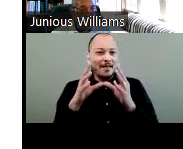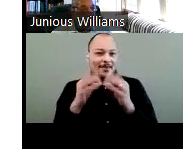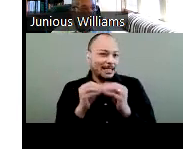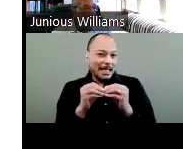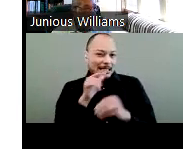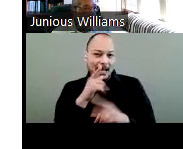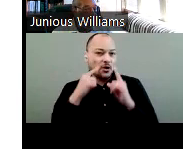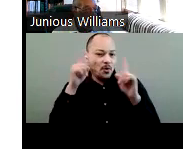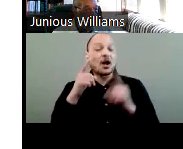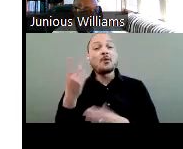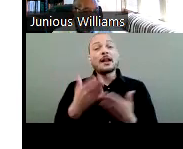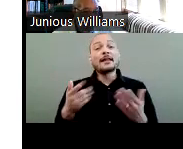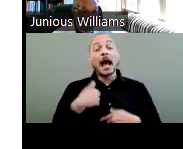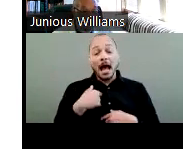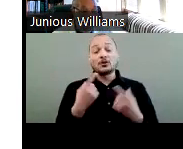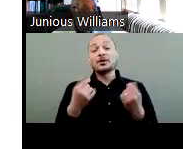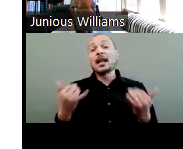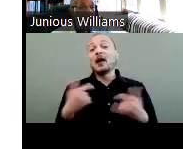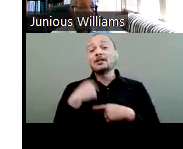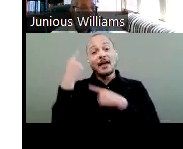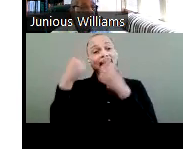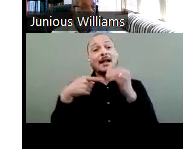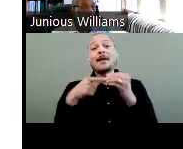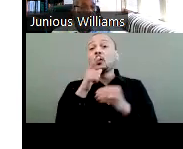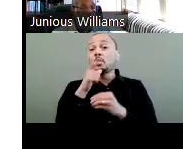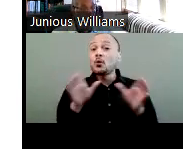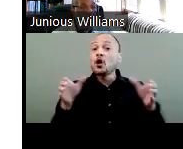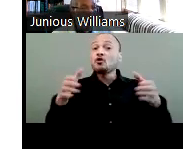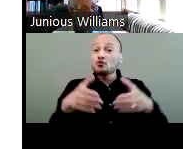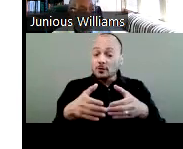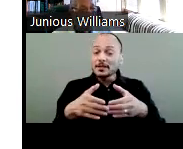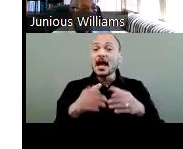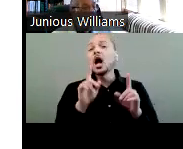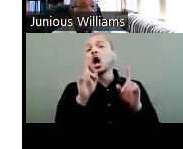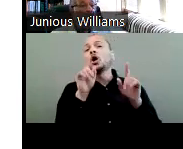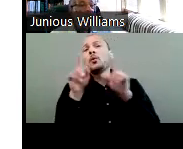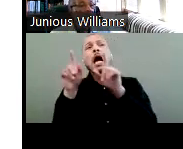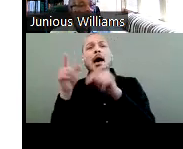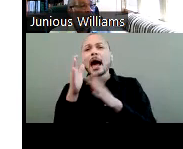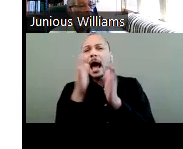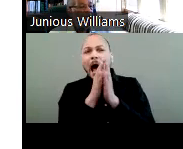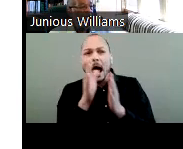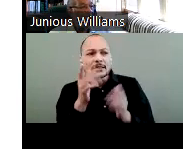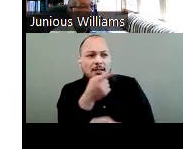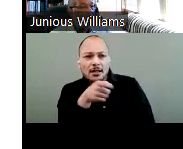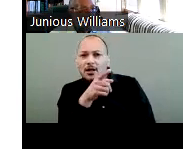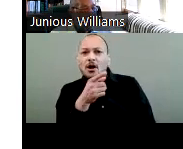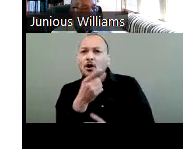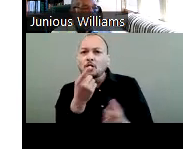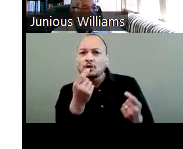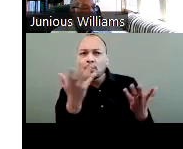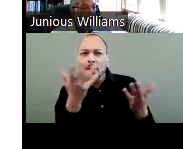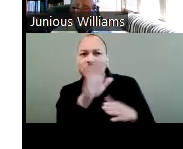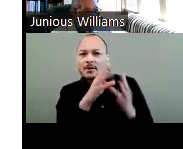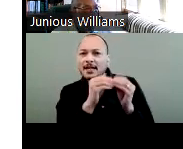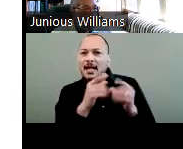I'm increasingly doing is thinking about who the groups are and going out and asking them, what do you do at your meetings to give people